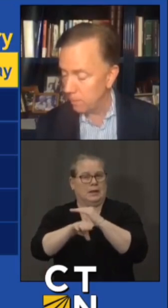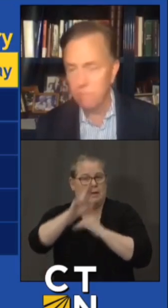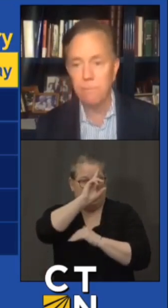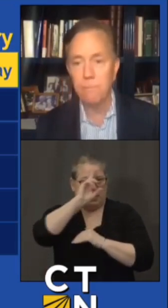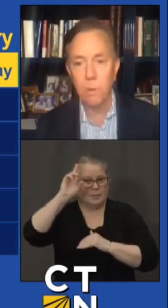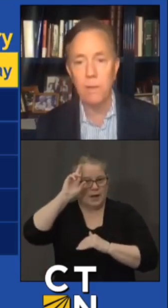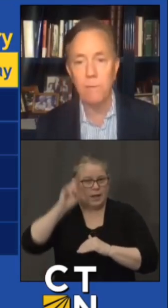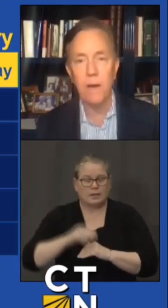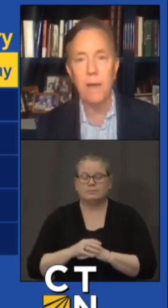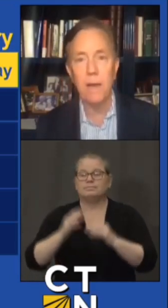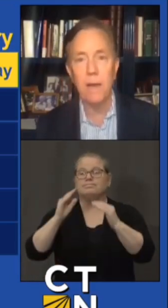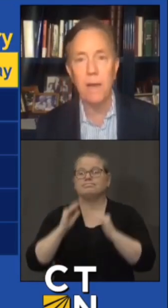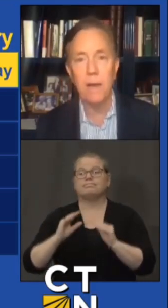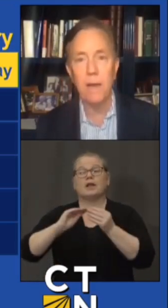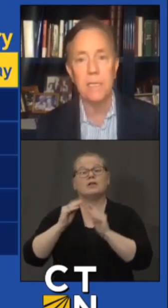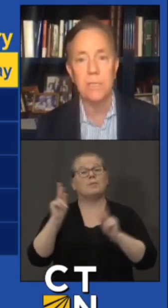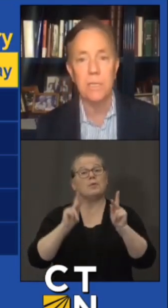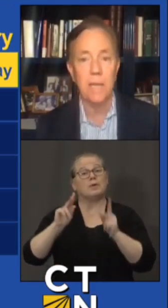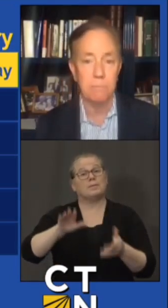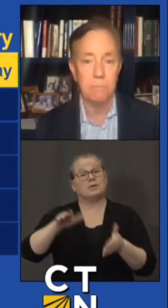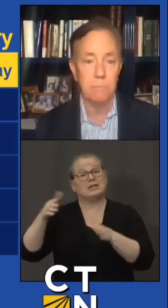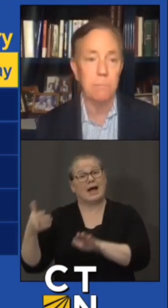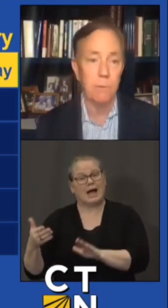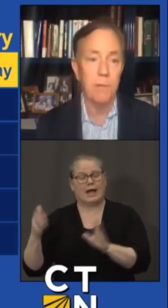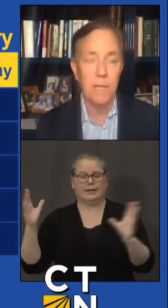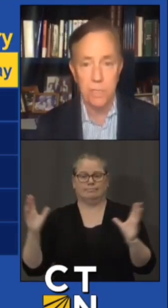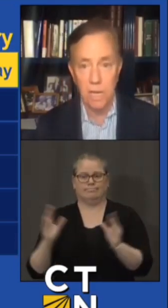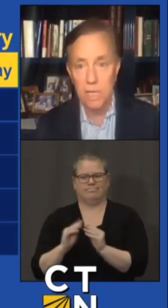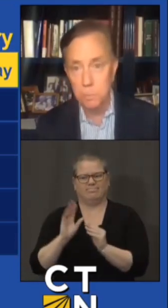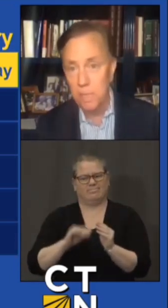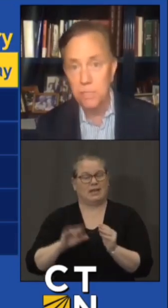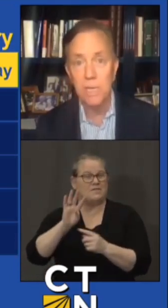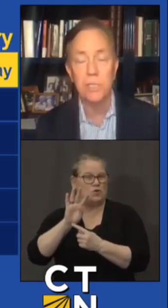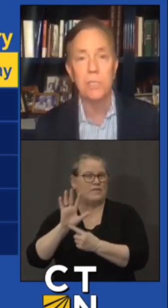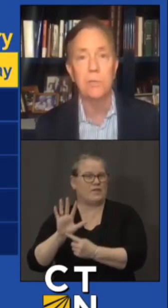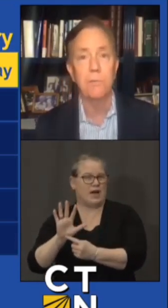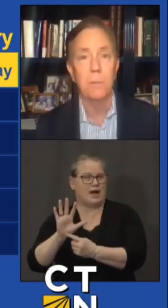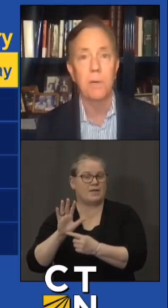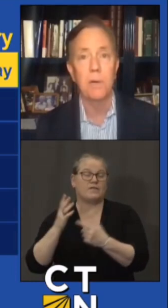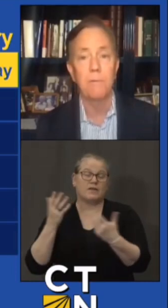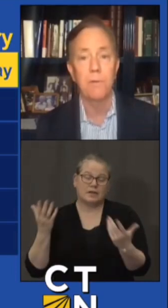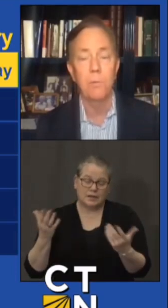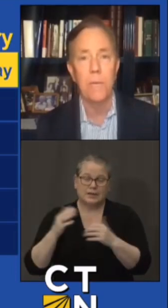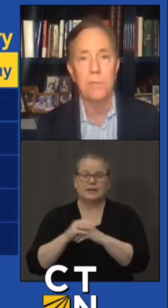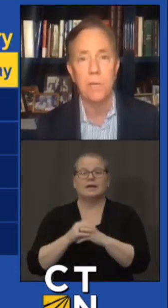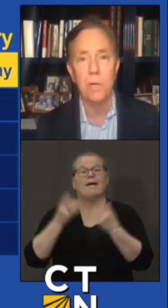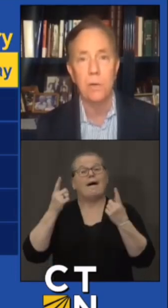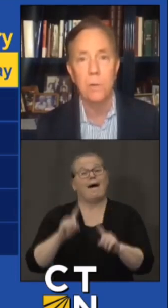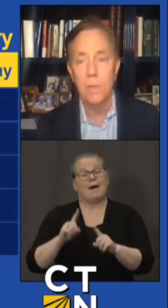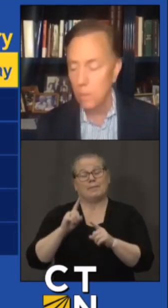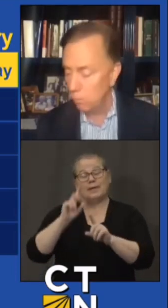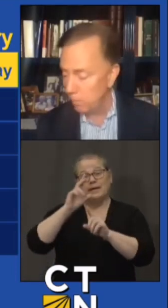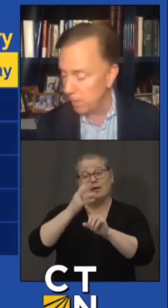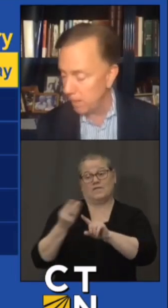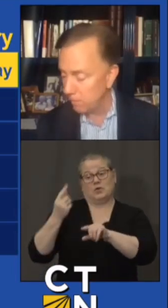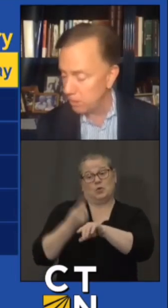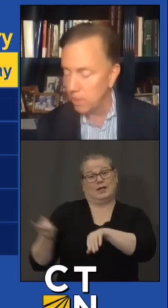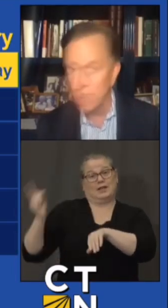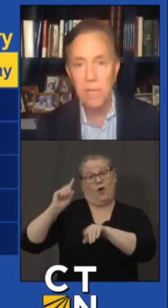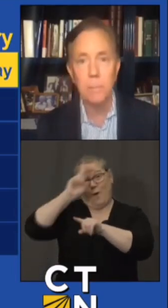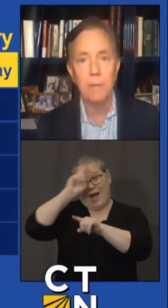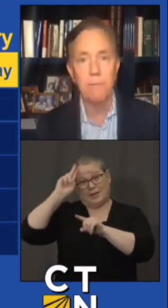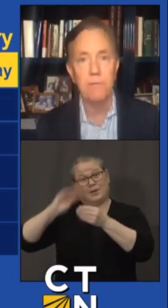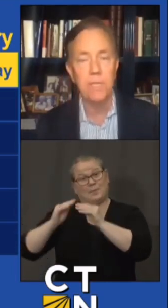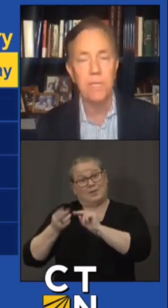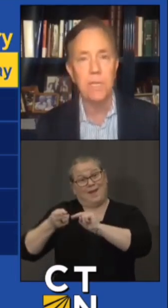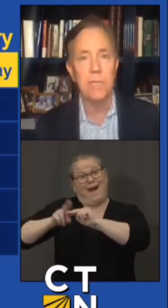again, we've 45 fatalities. That reflects the hospitalizations from a few weeks ago. We've been averaging, I